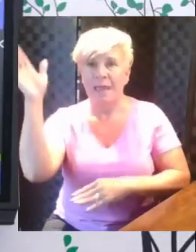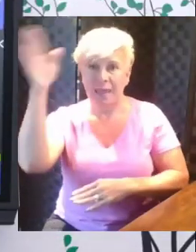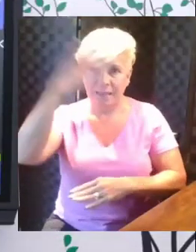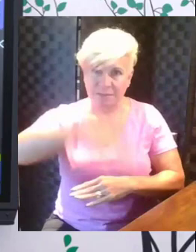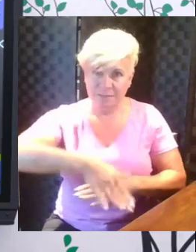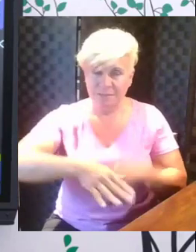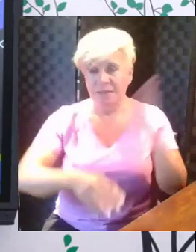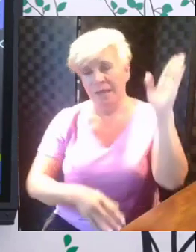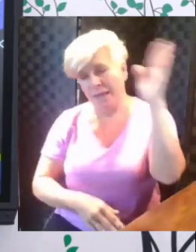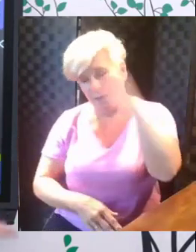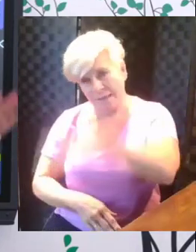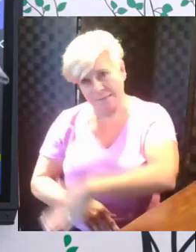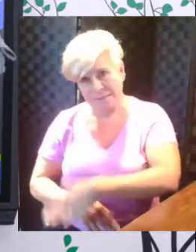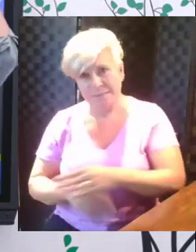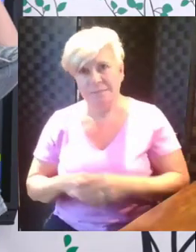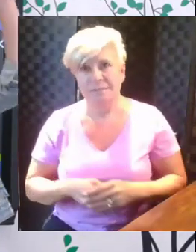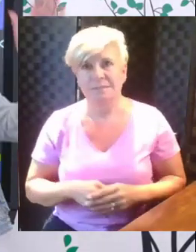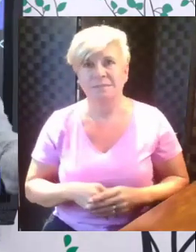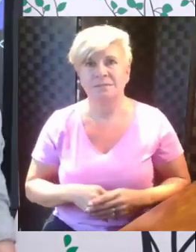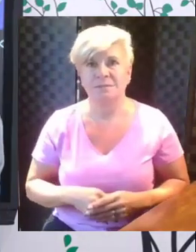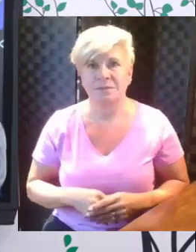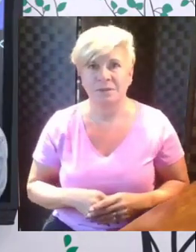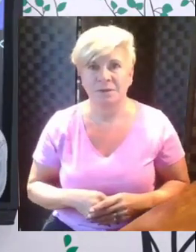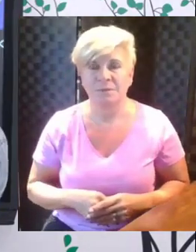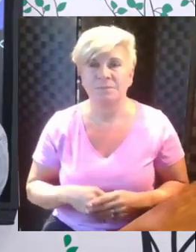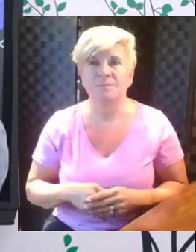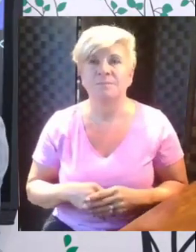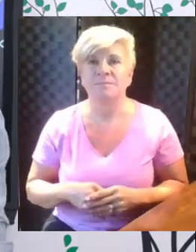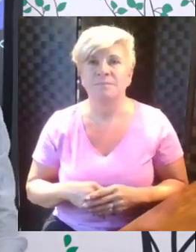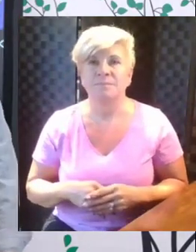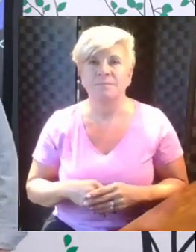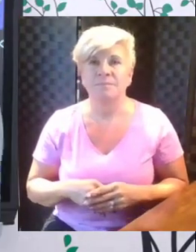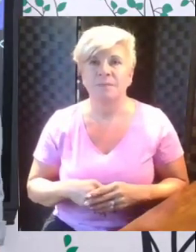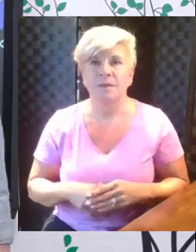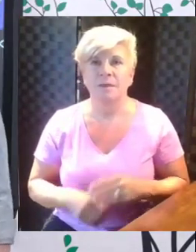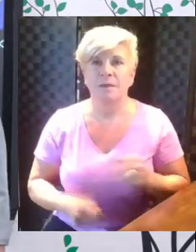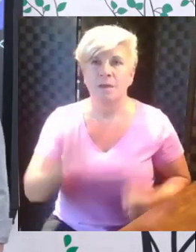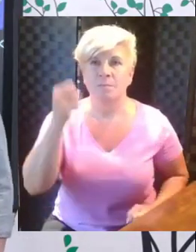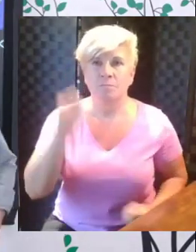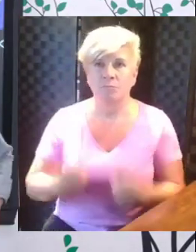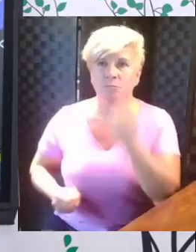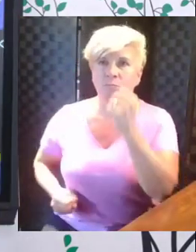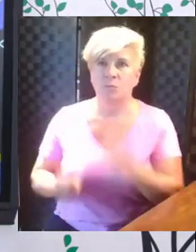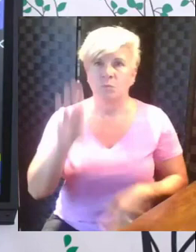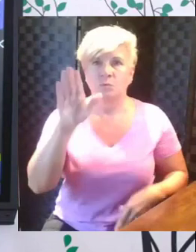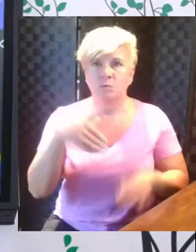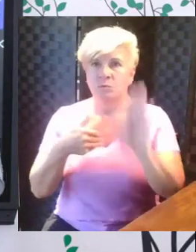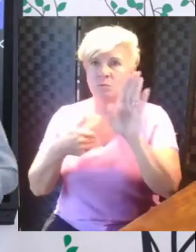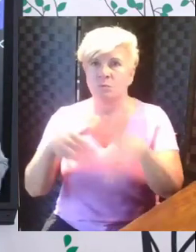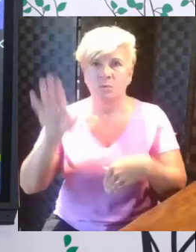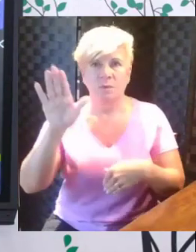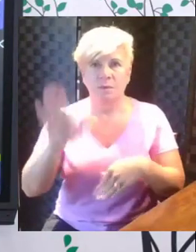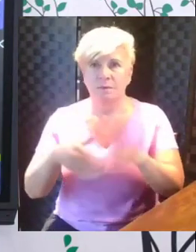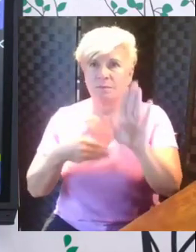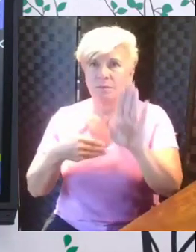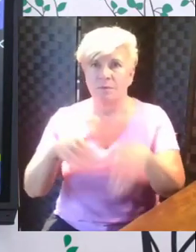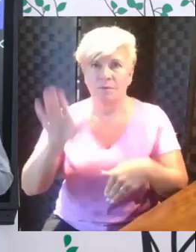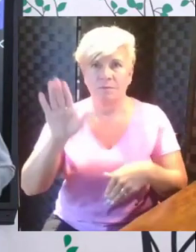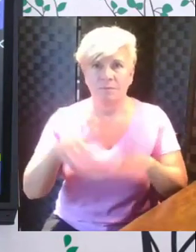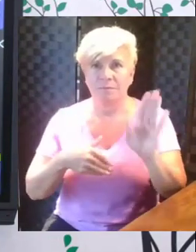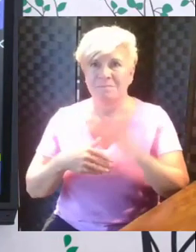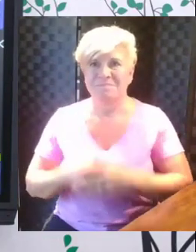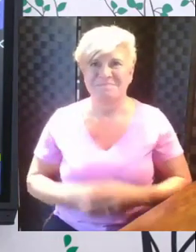hand to your toe, hand to your other toe, and then march 5 times. 1, 2, 3,